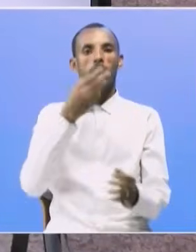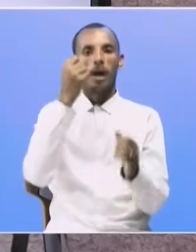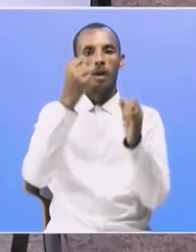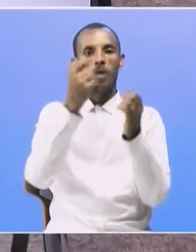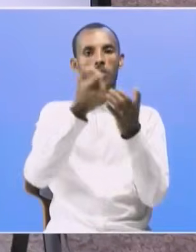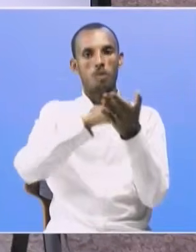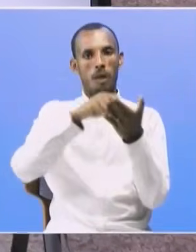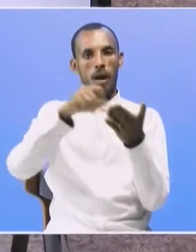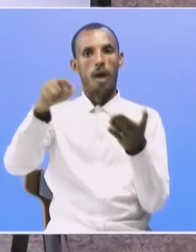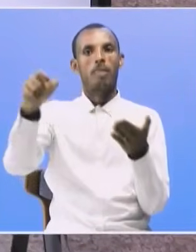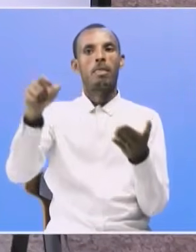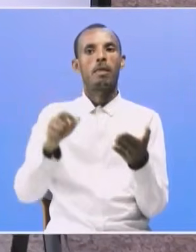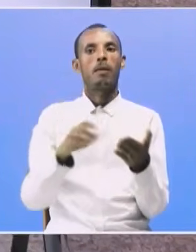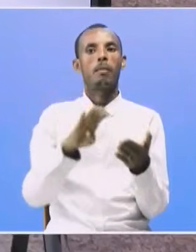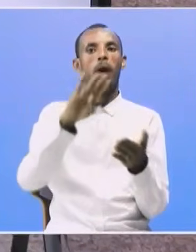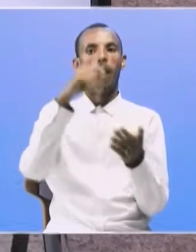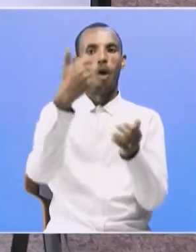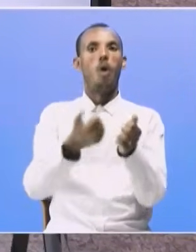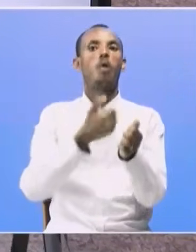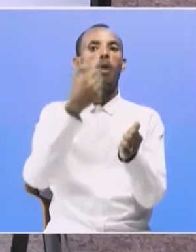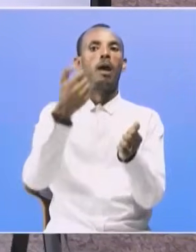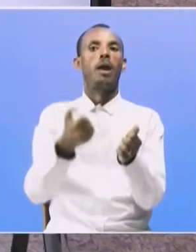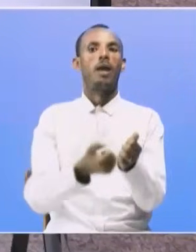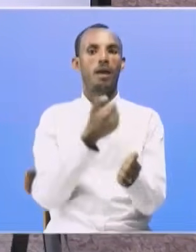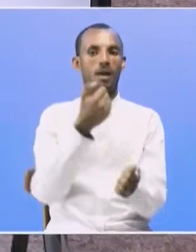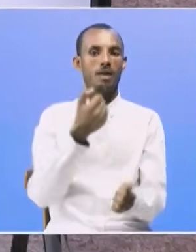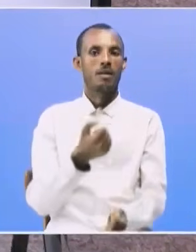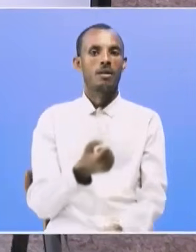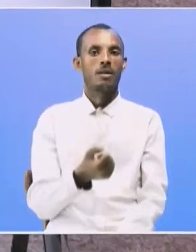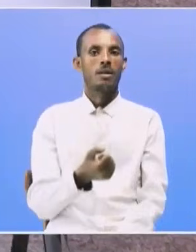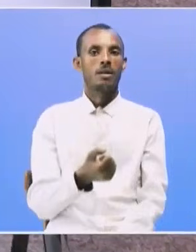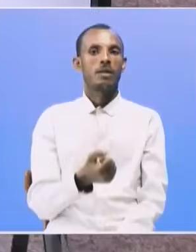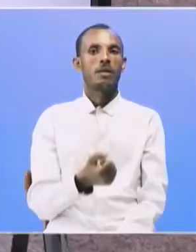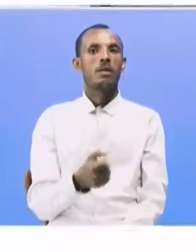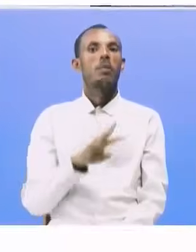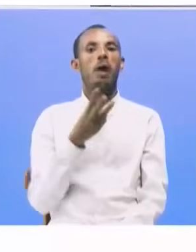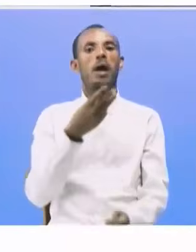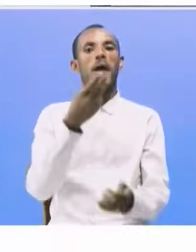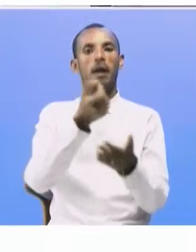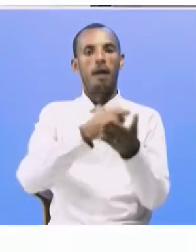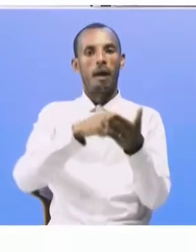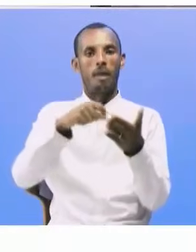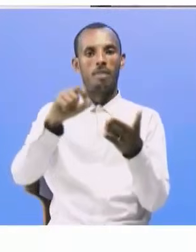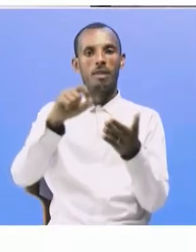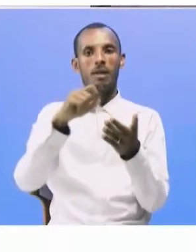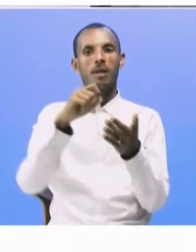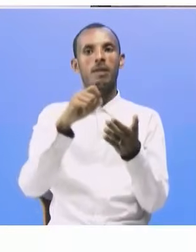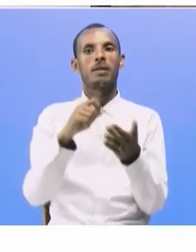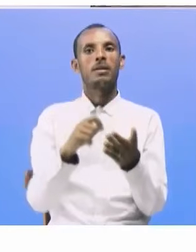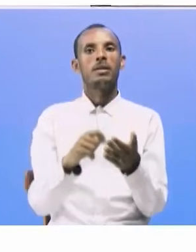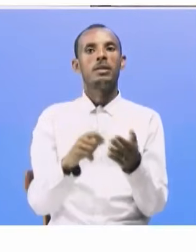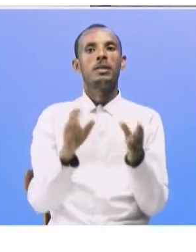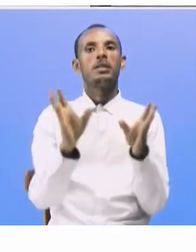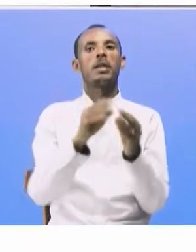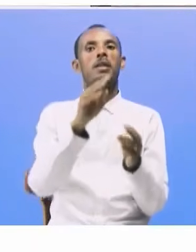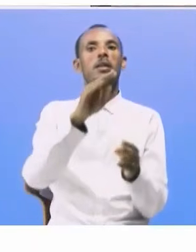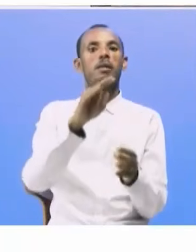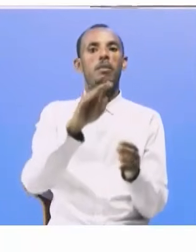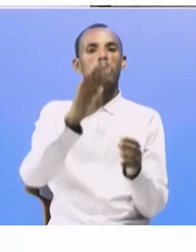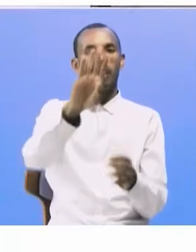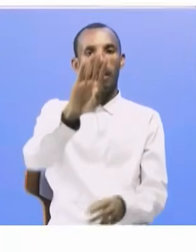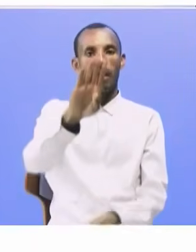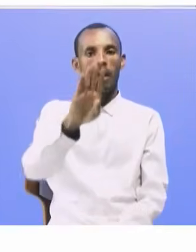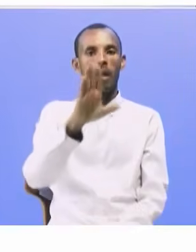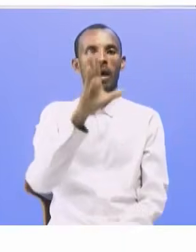rewrite this by reordering. So I can write this set to be, this set B,